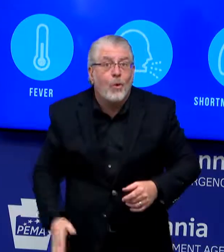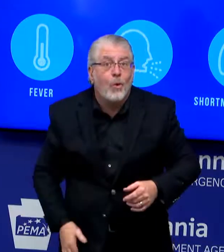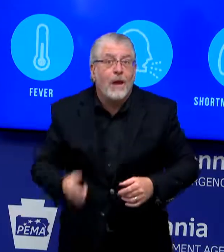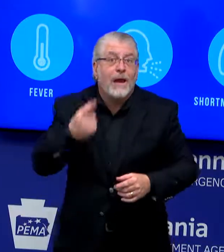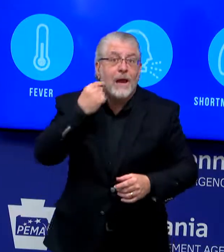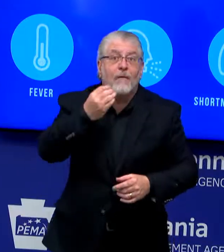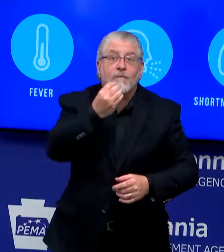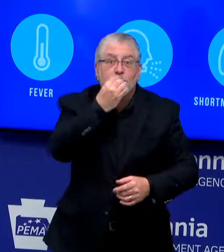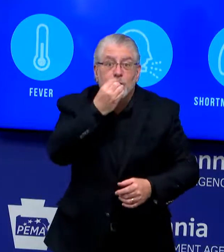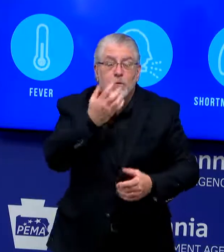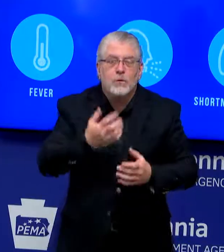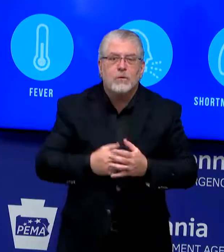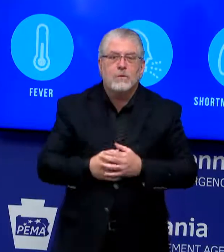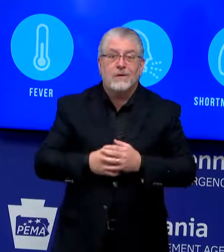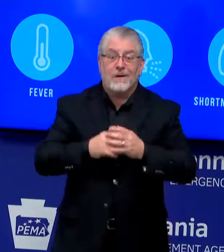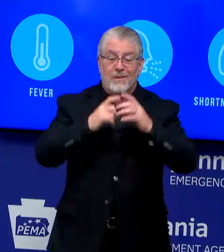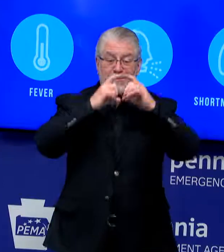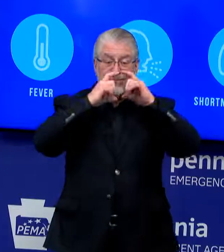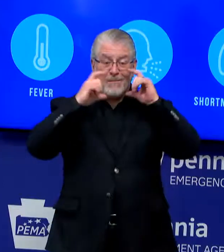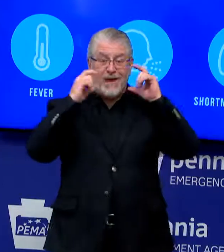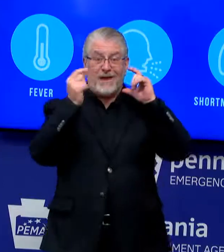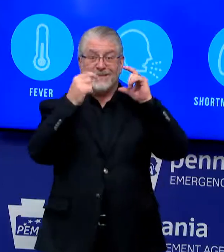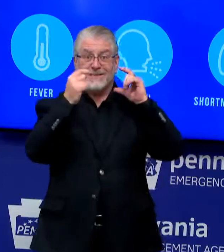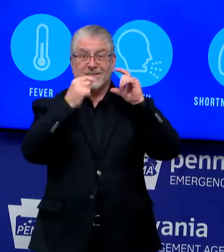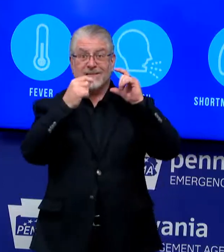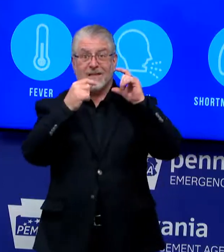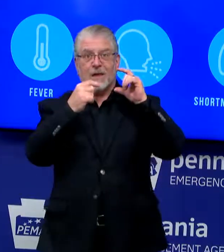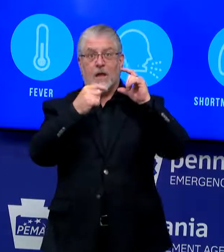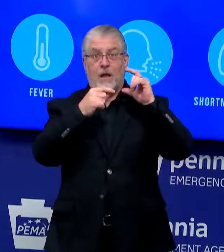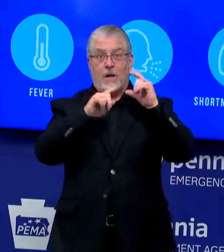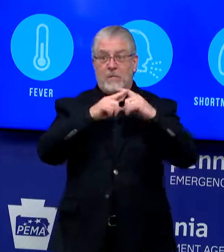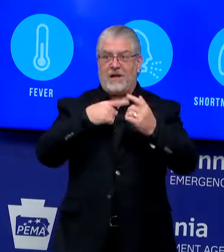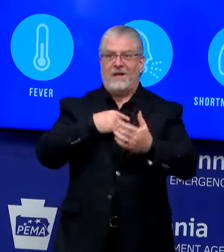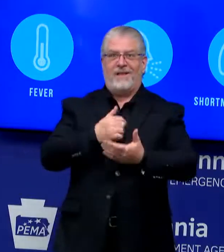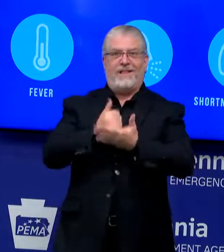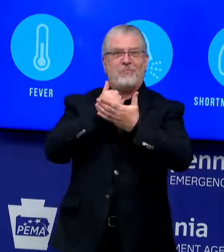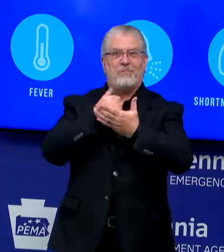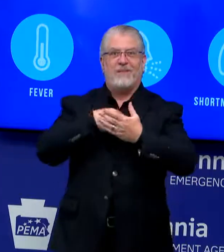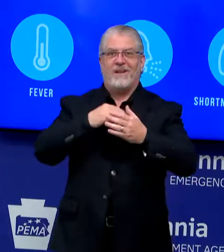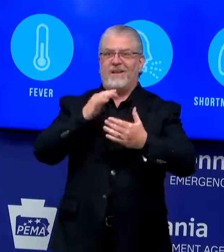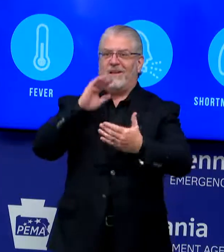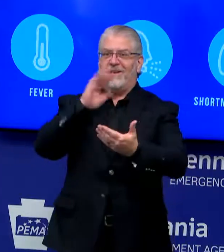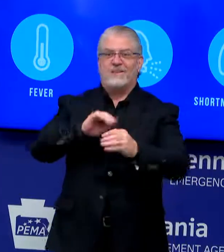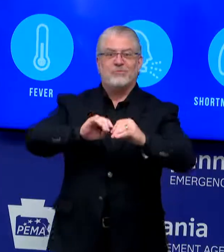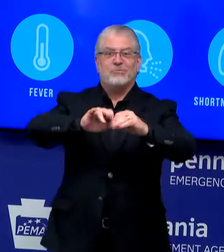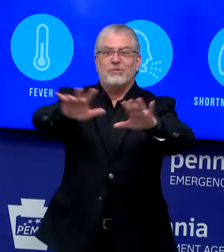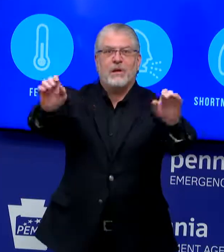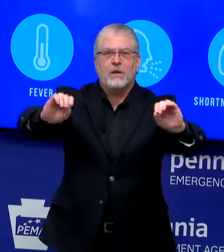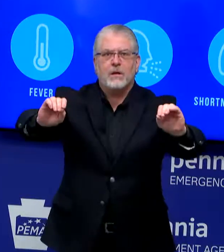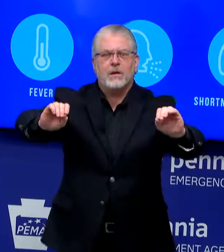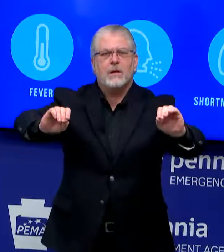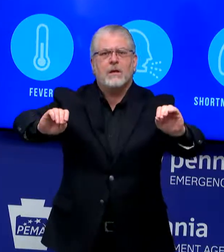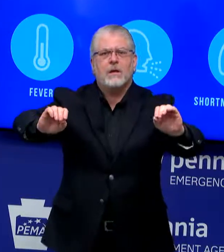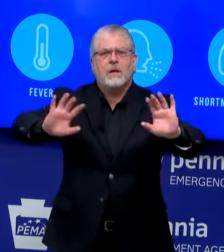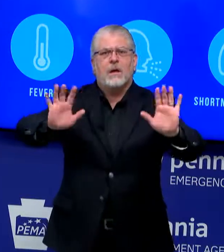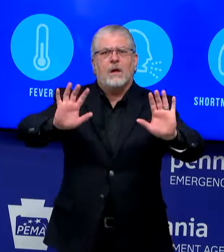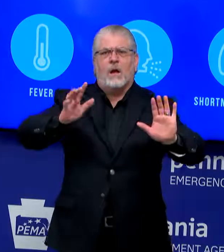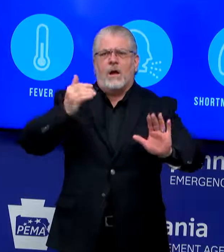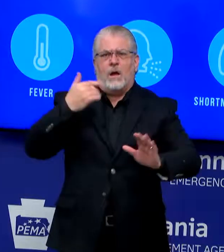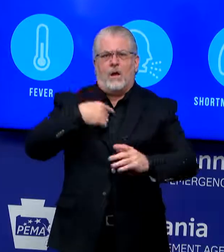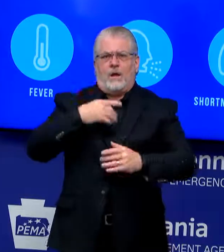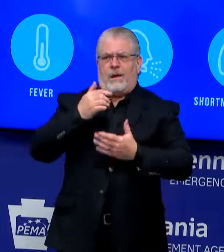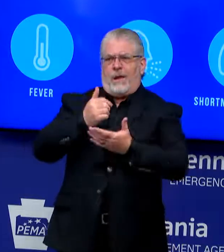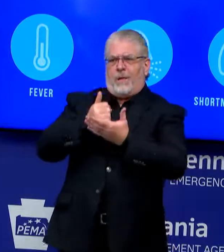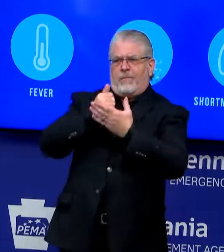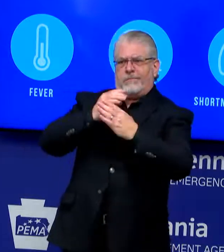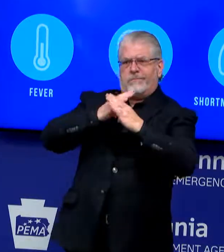that we might be infecting an innocent bystander, like that grocery store cashier, the pharmacist, or someone stocking